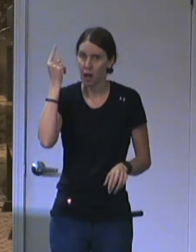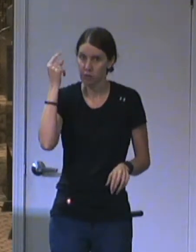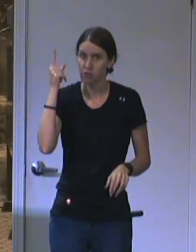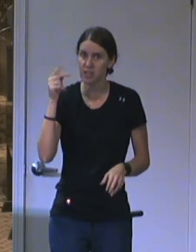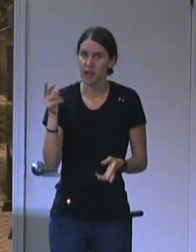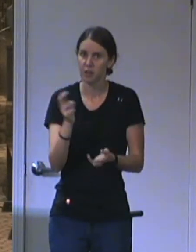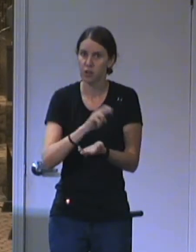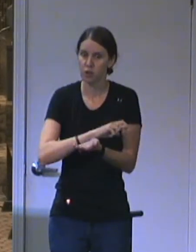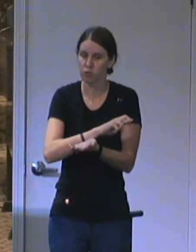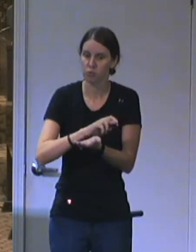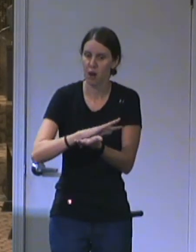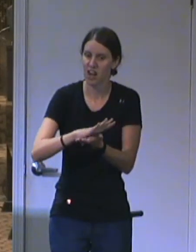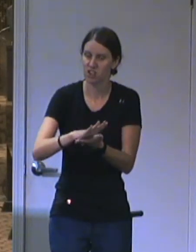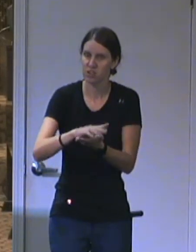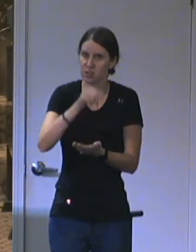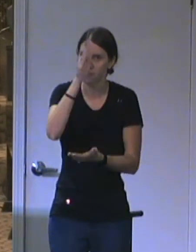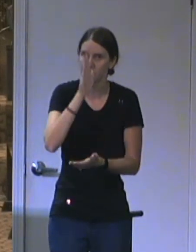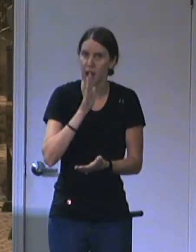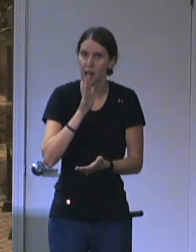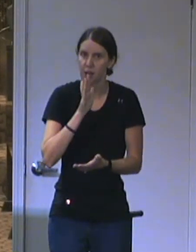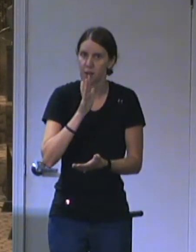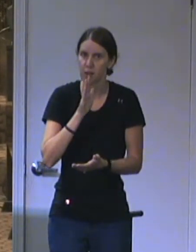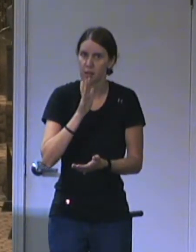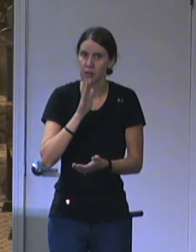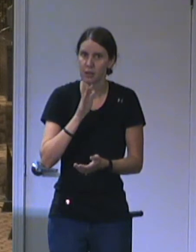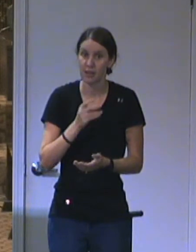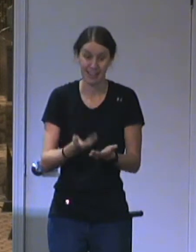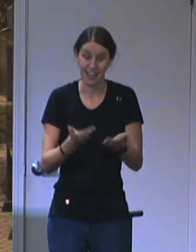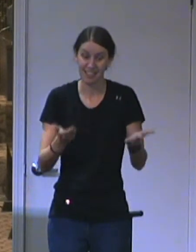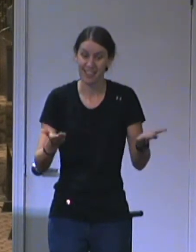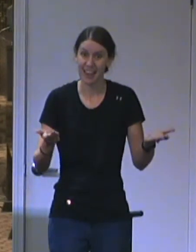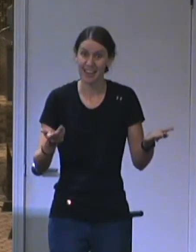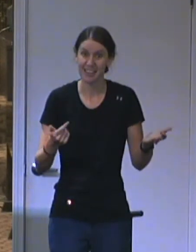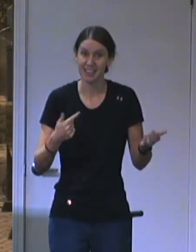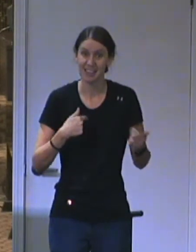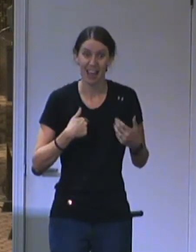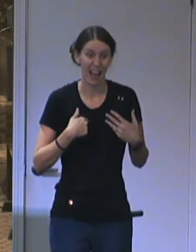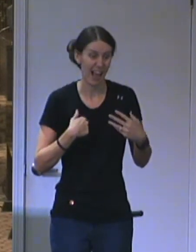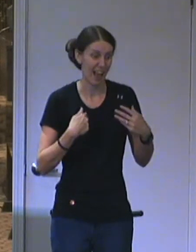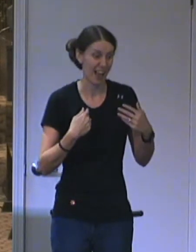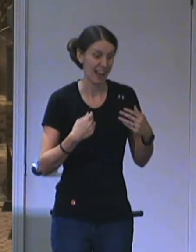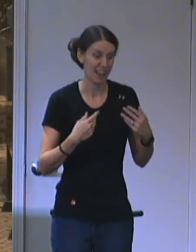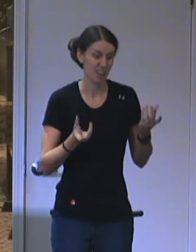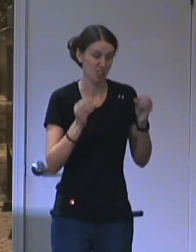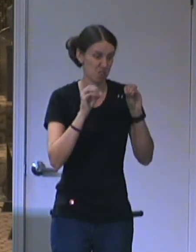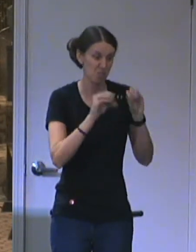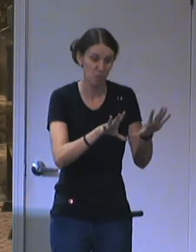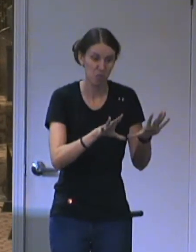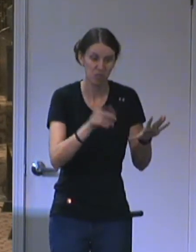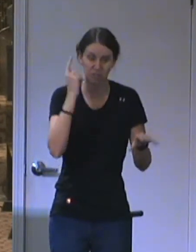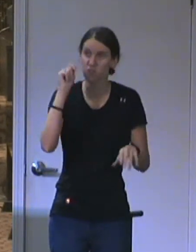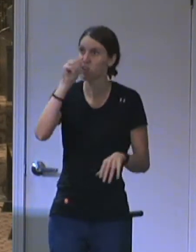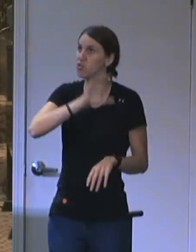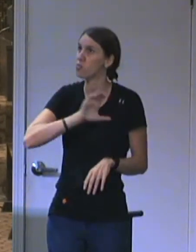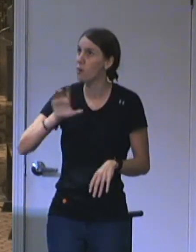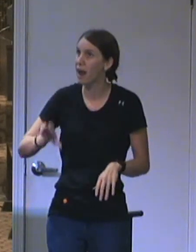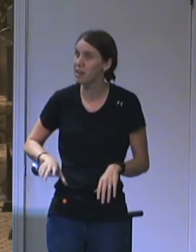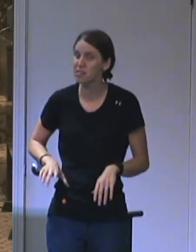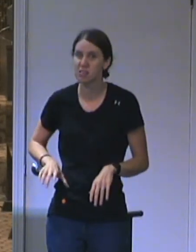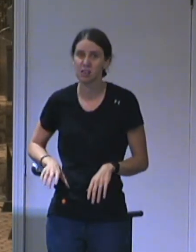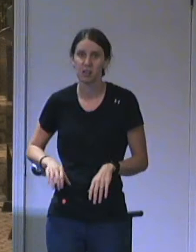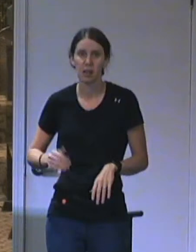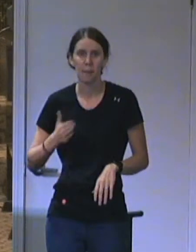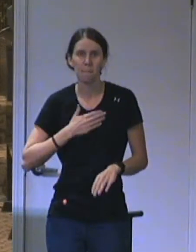of God. But what things were gained to me, those I counted loss for Christ. He said,